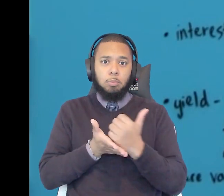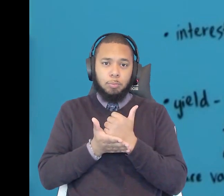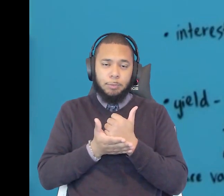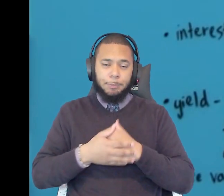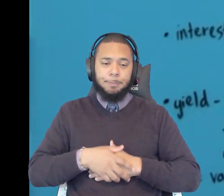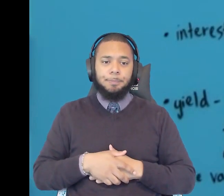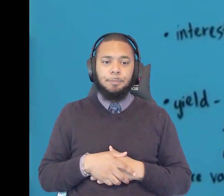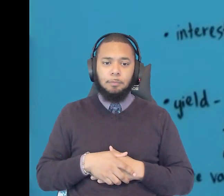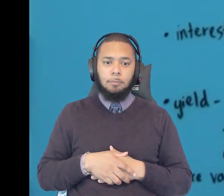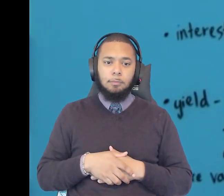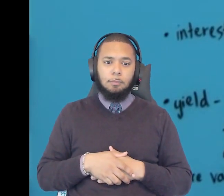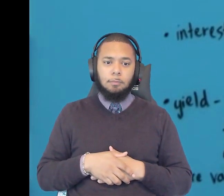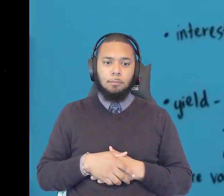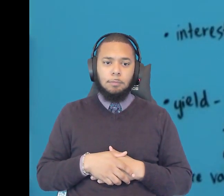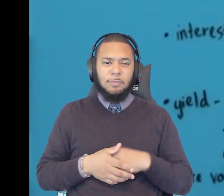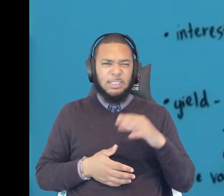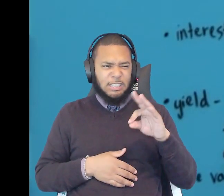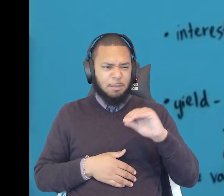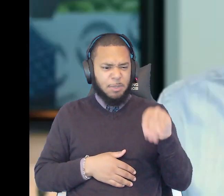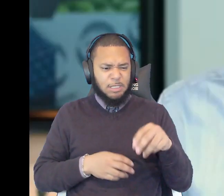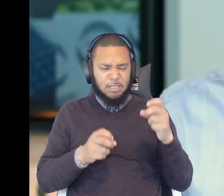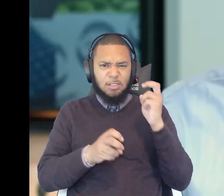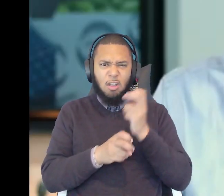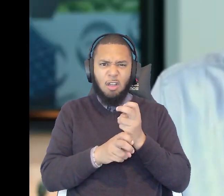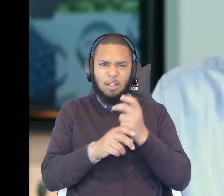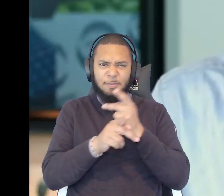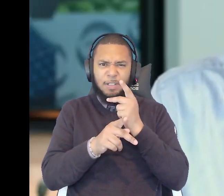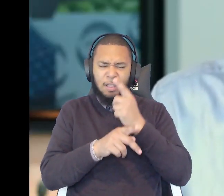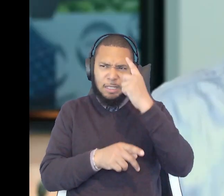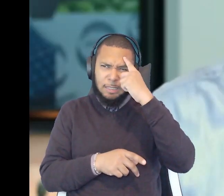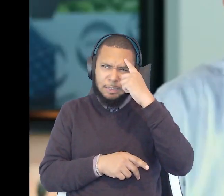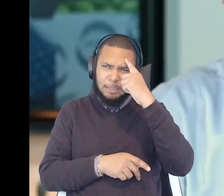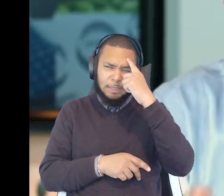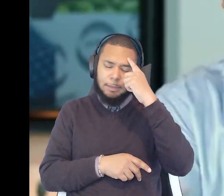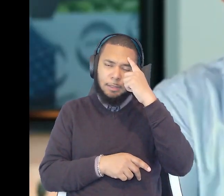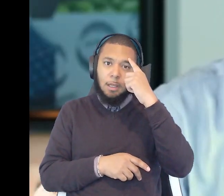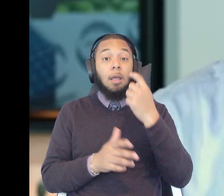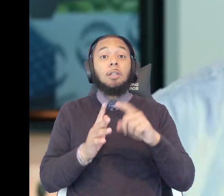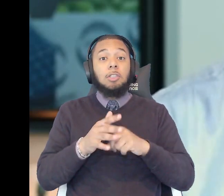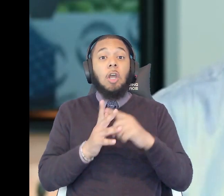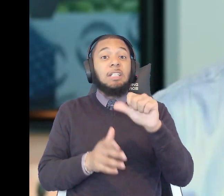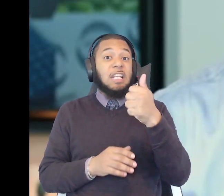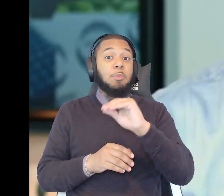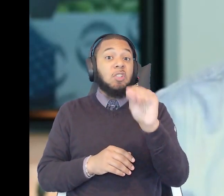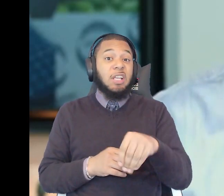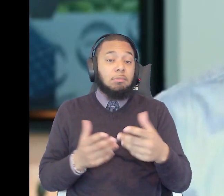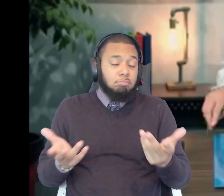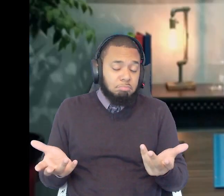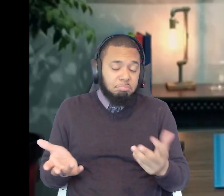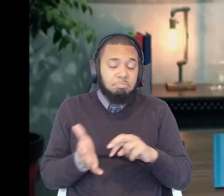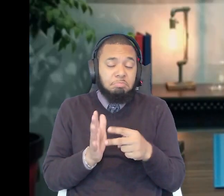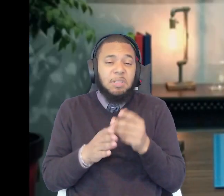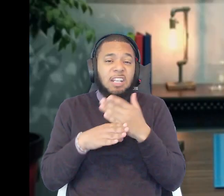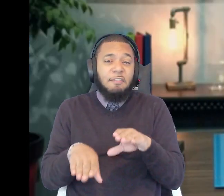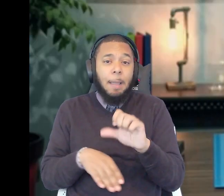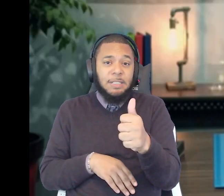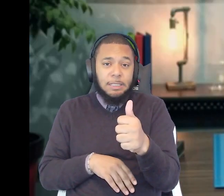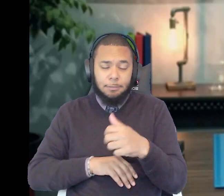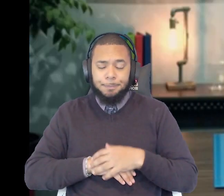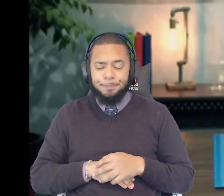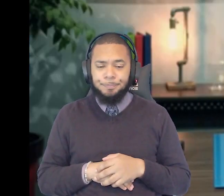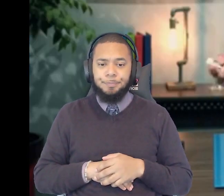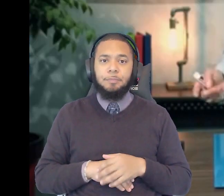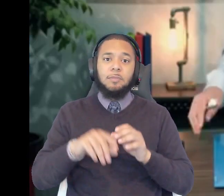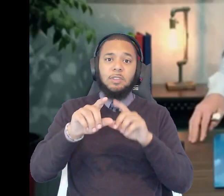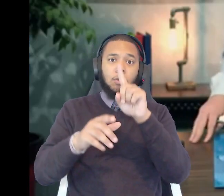So 9%, that one might be hard for us to do in our head. Let's do 10%. 10% was when you divide by 10. So if I divide 1,000